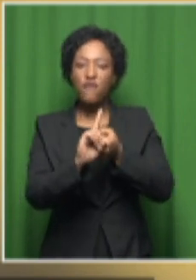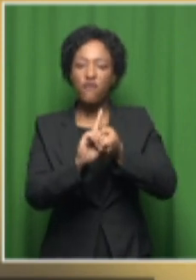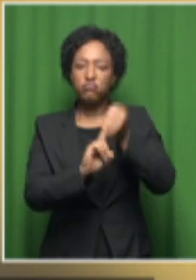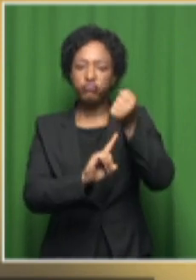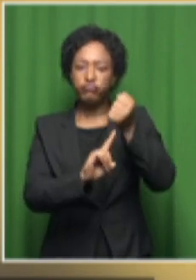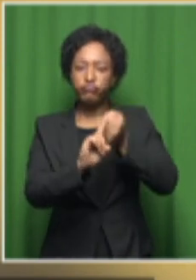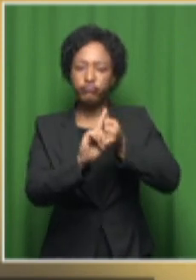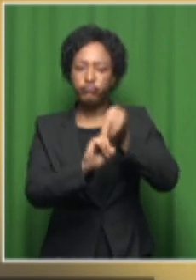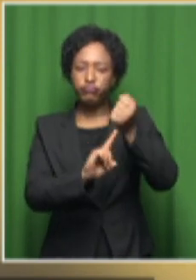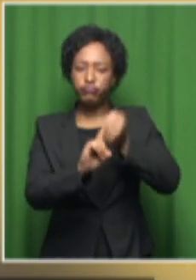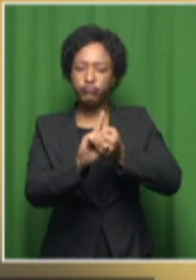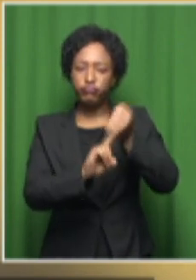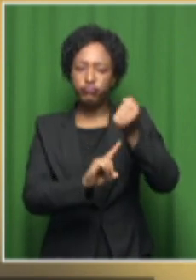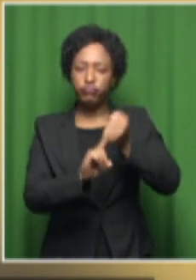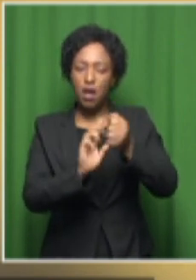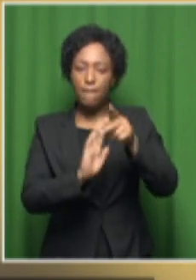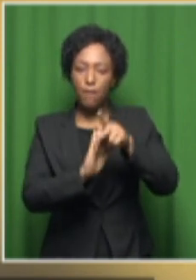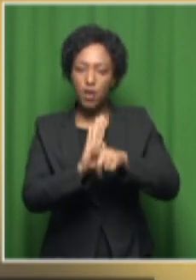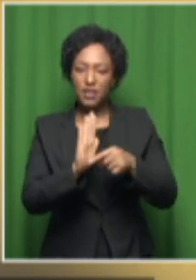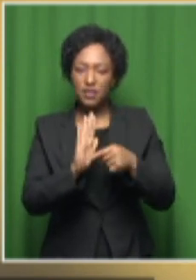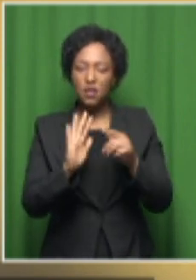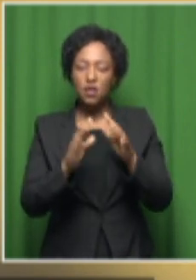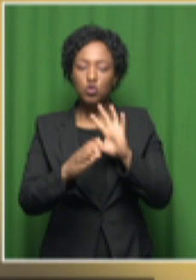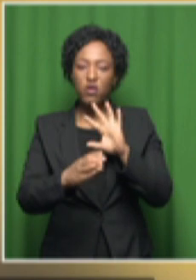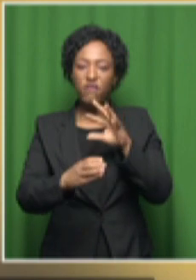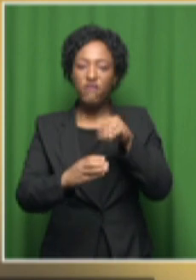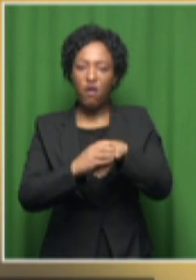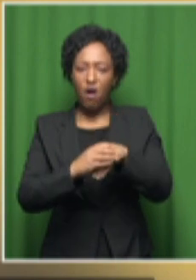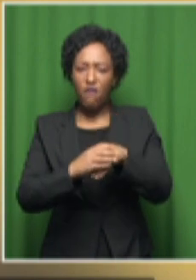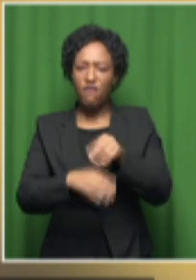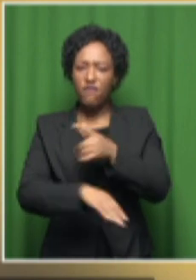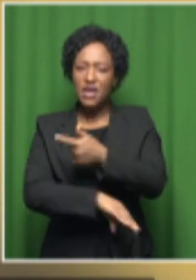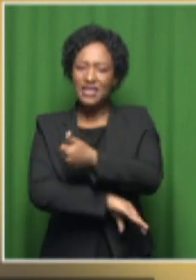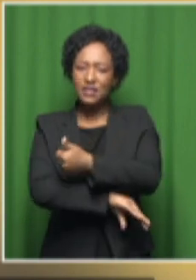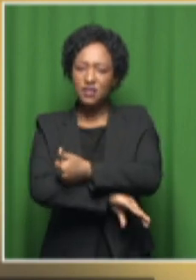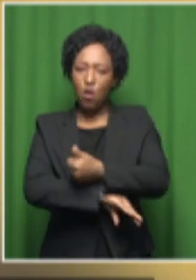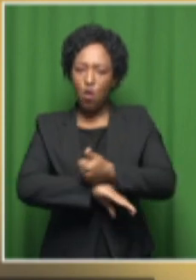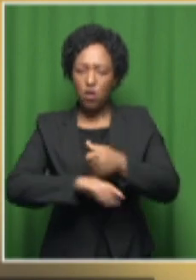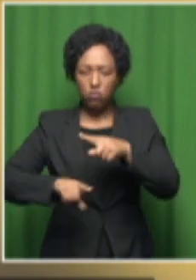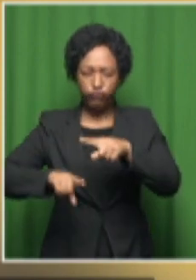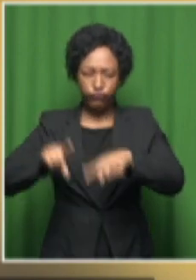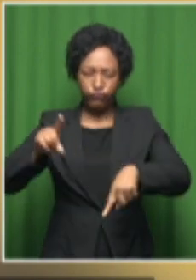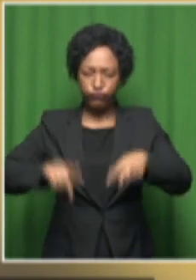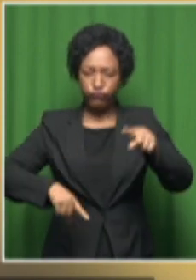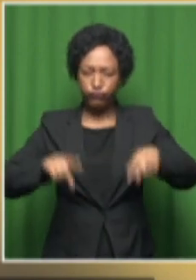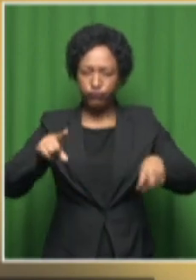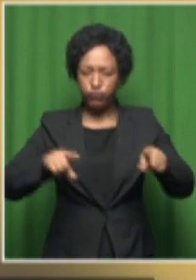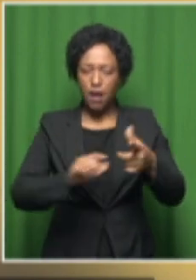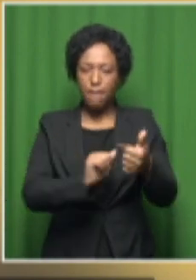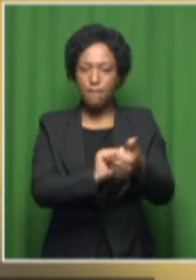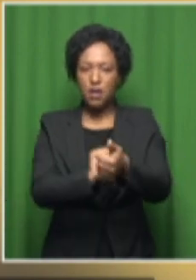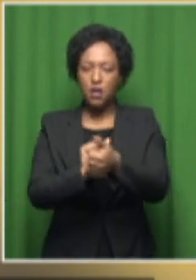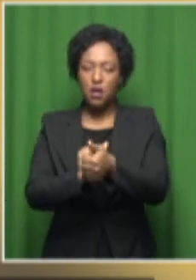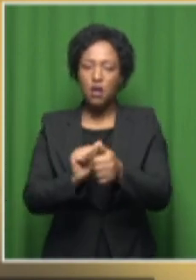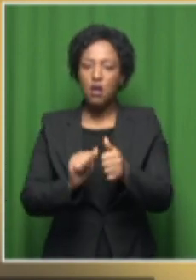way that really involves the range of stakeholders at every level, because this is not a